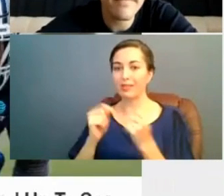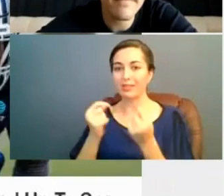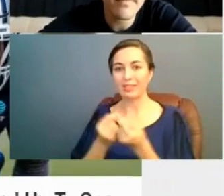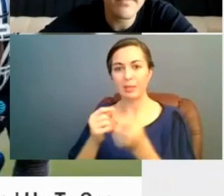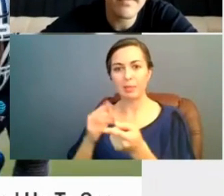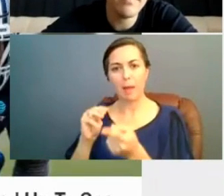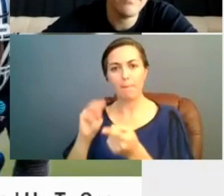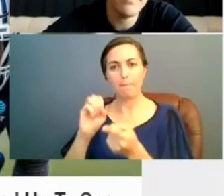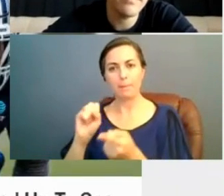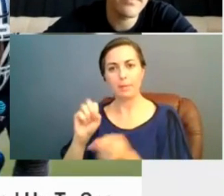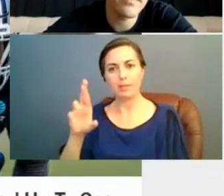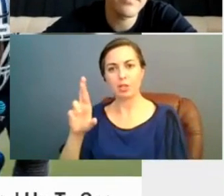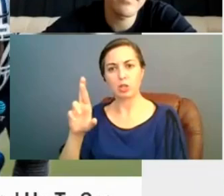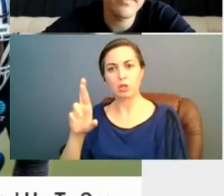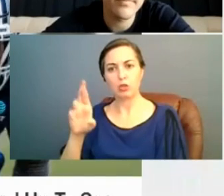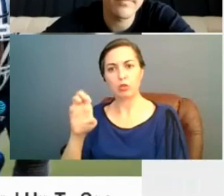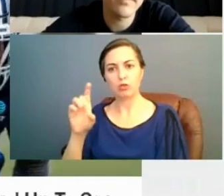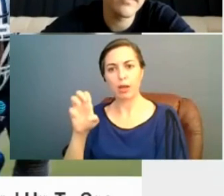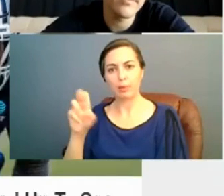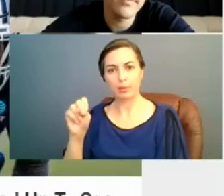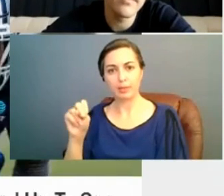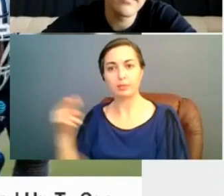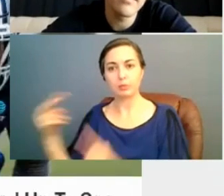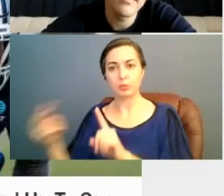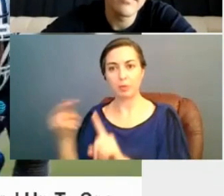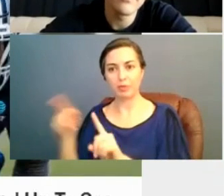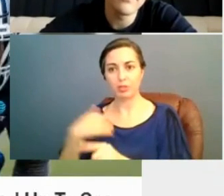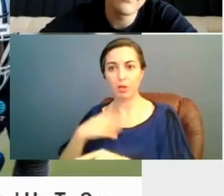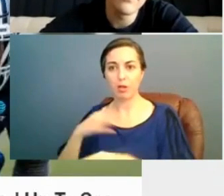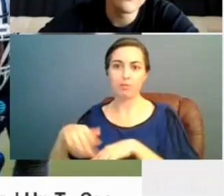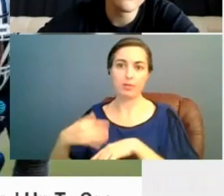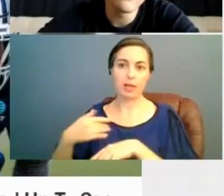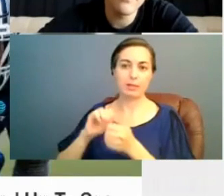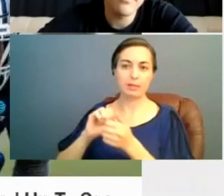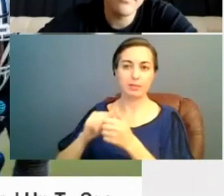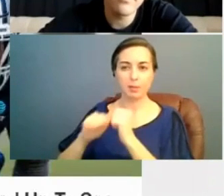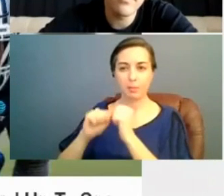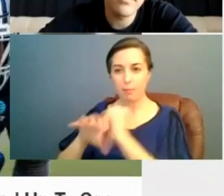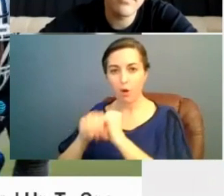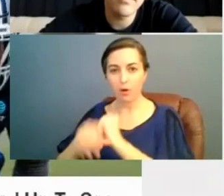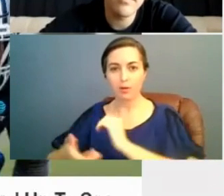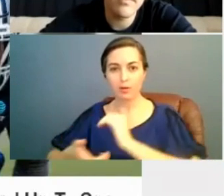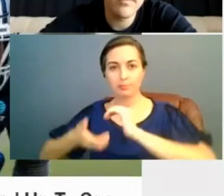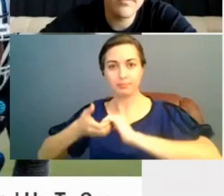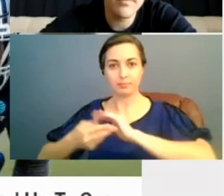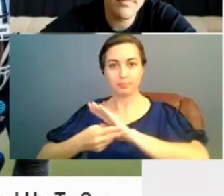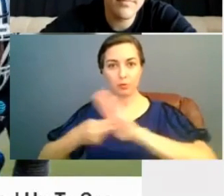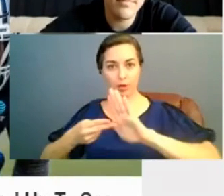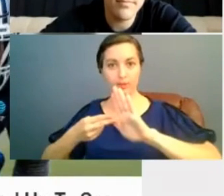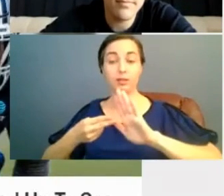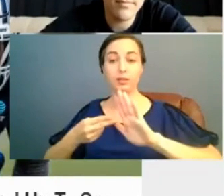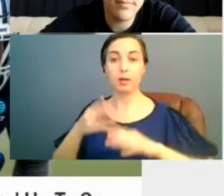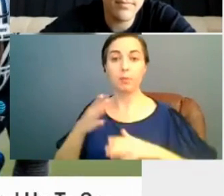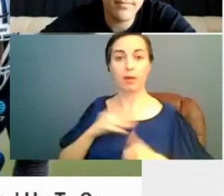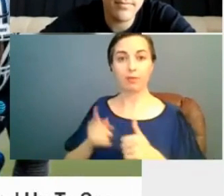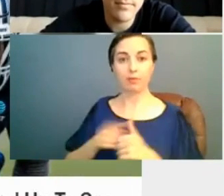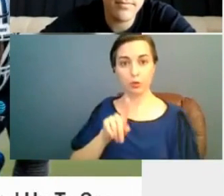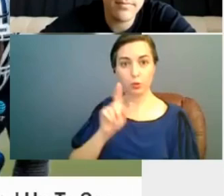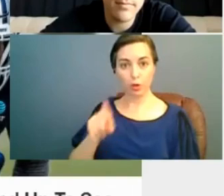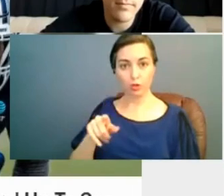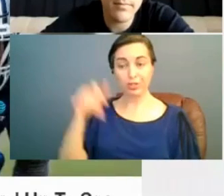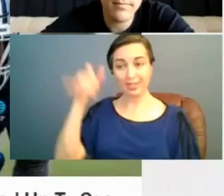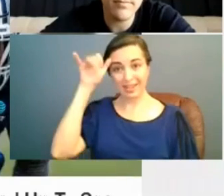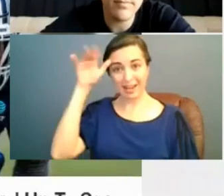the marketing, the partnership, the branding side of things. So my first question to you is, the Cowboys are